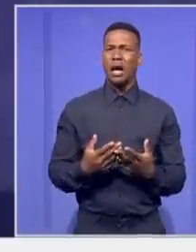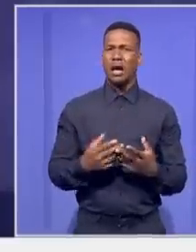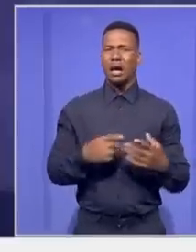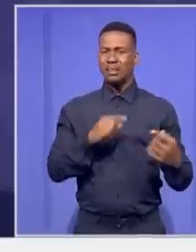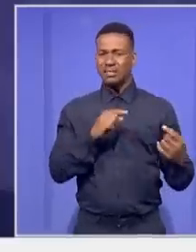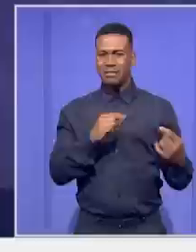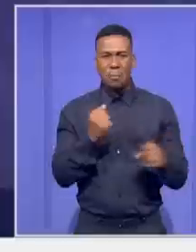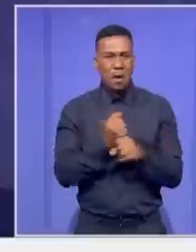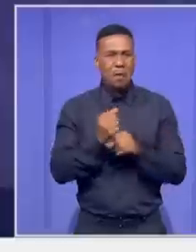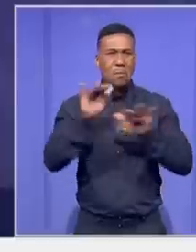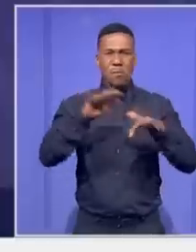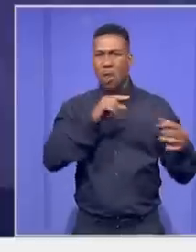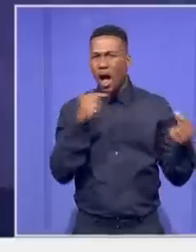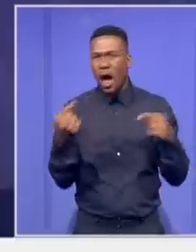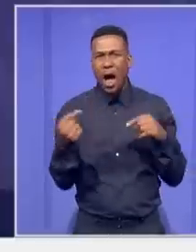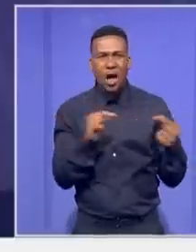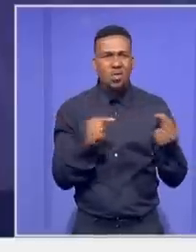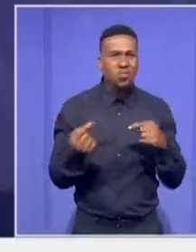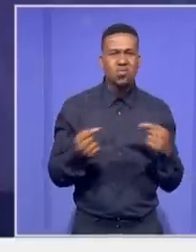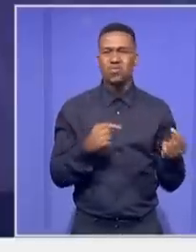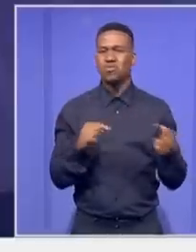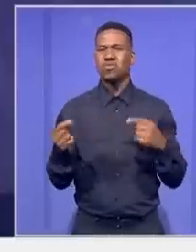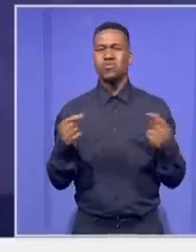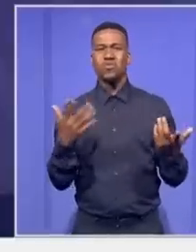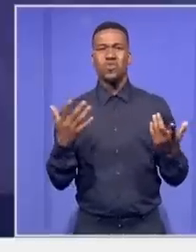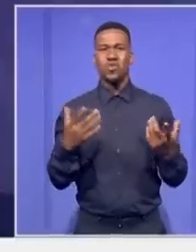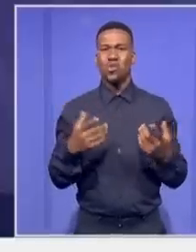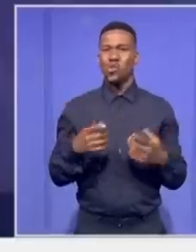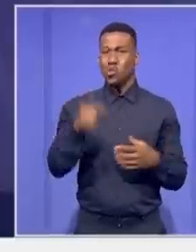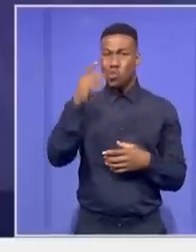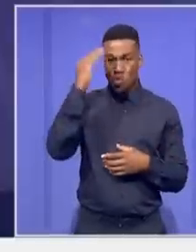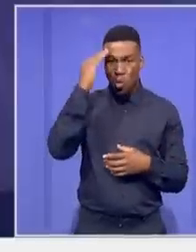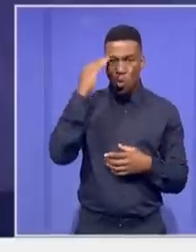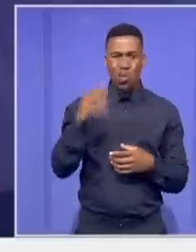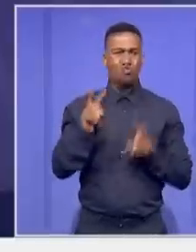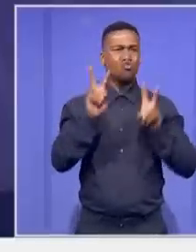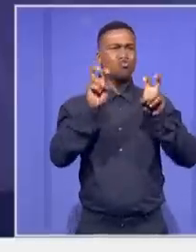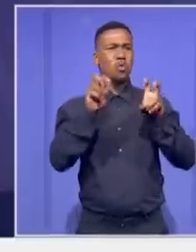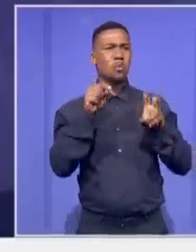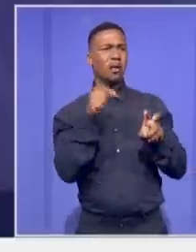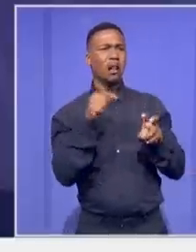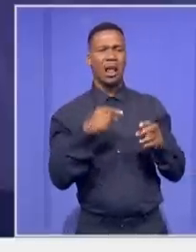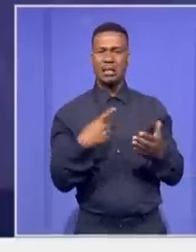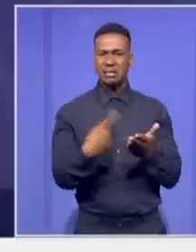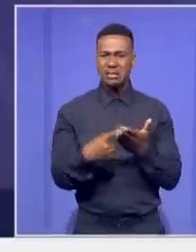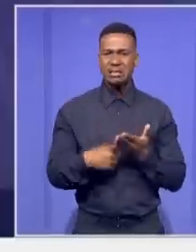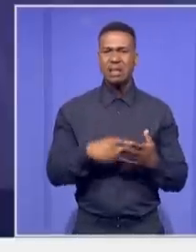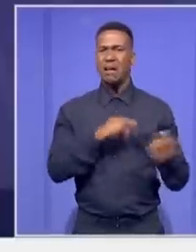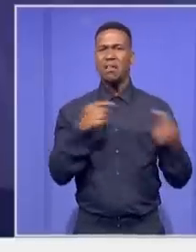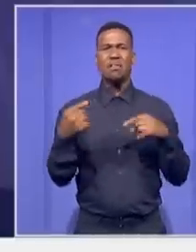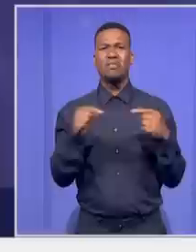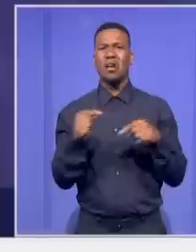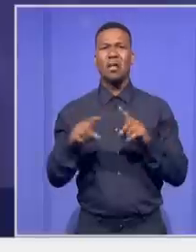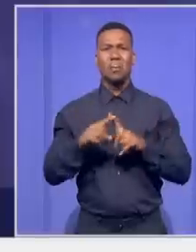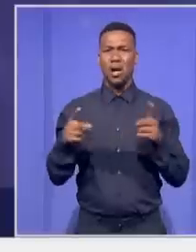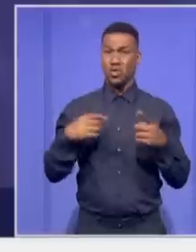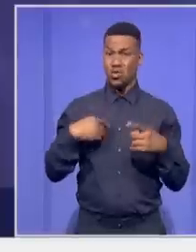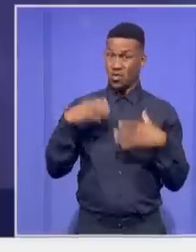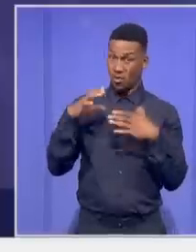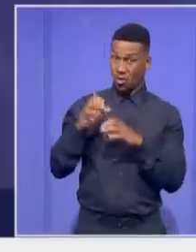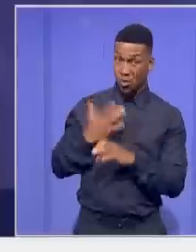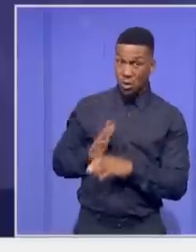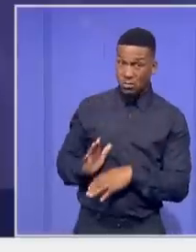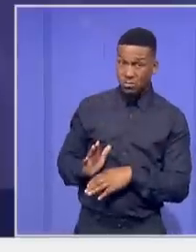and disputes. Before you know it, you're fighting on an issue that is nowhere near the thing that you said that you wanted to focus